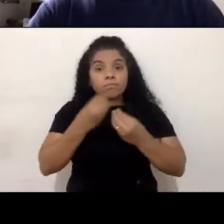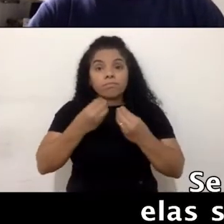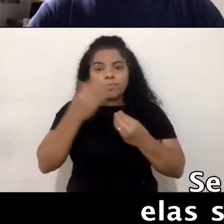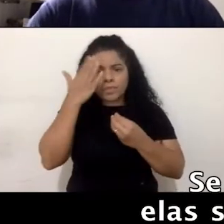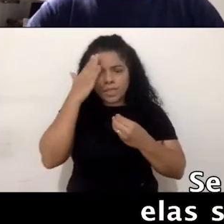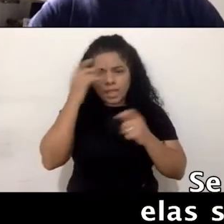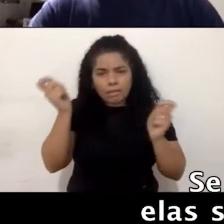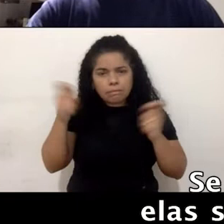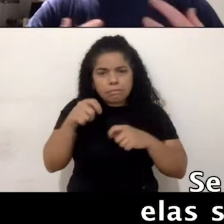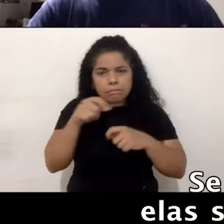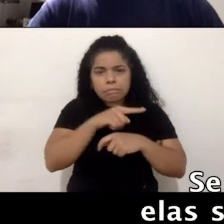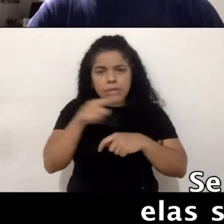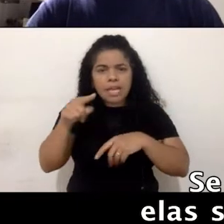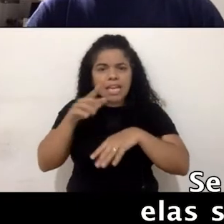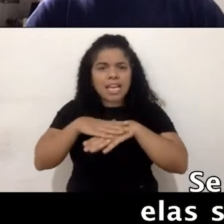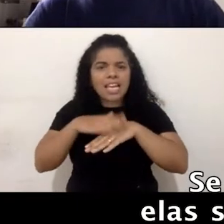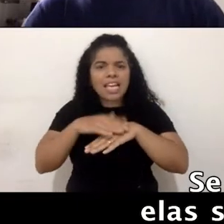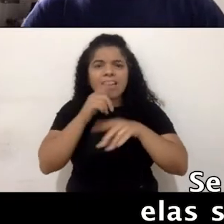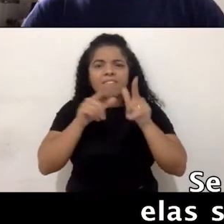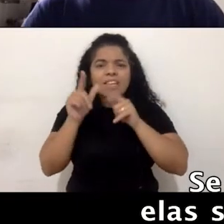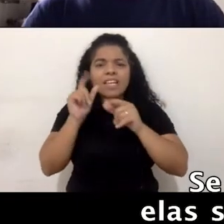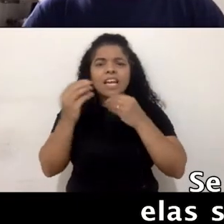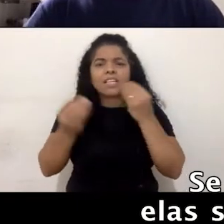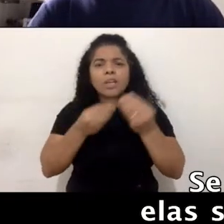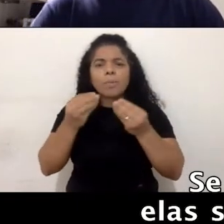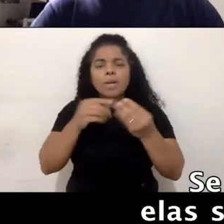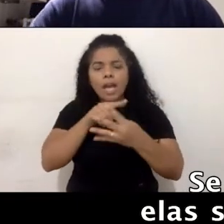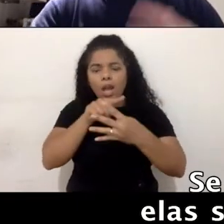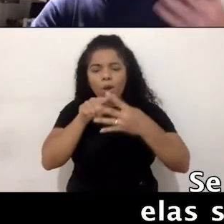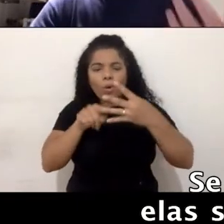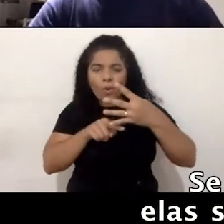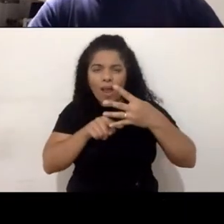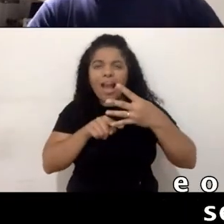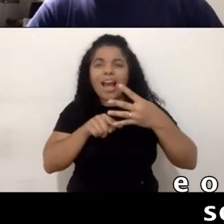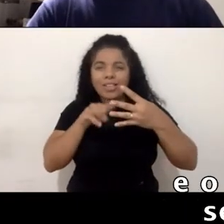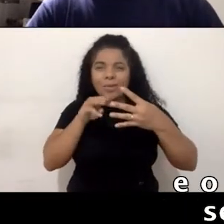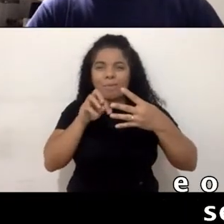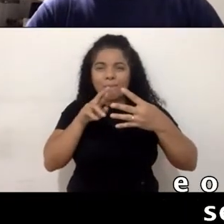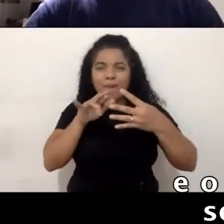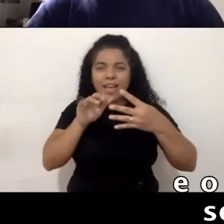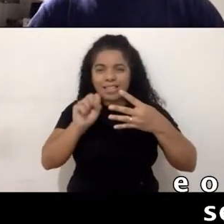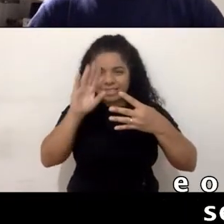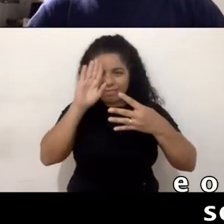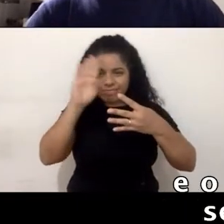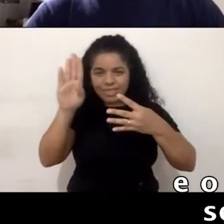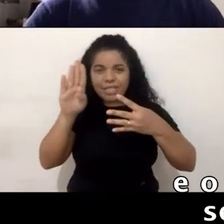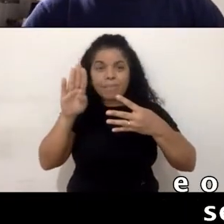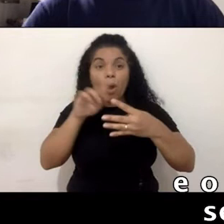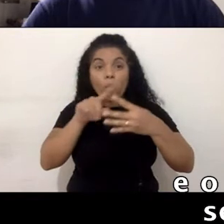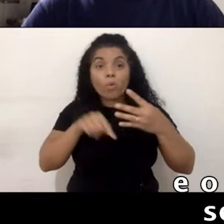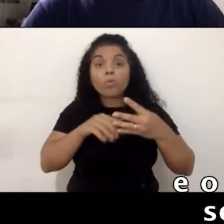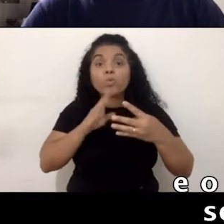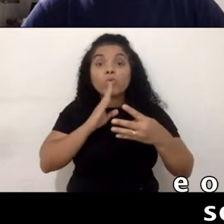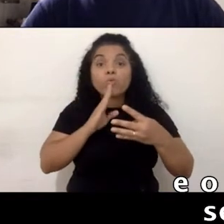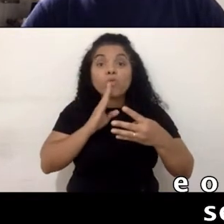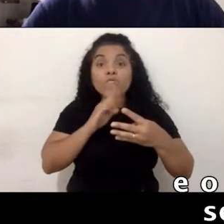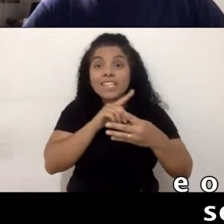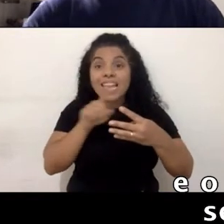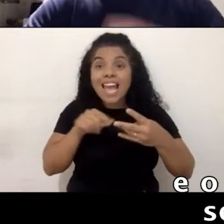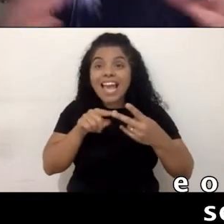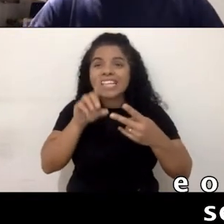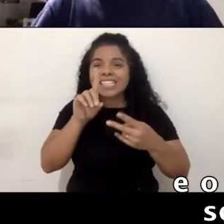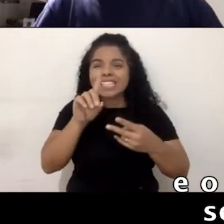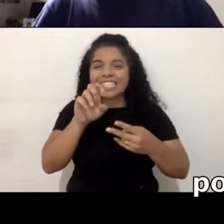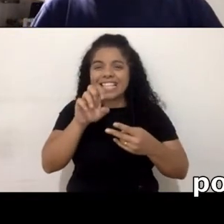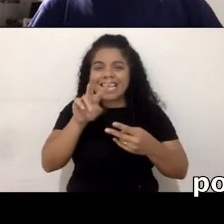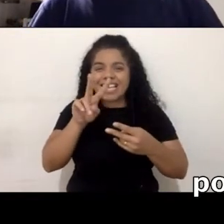metrics. If you're familiar with these from the State of the DevOps report, these are deployment frequency and lead time for changes, which together could be thought about